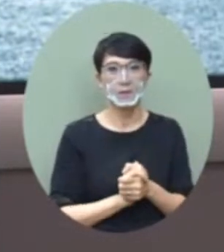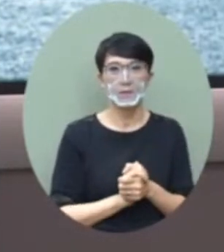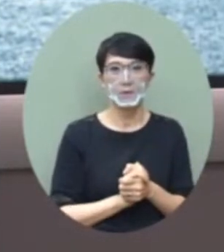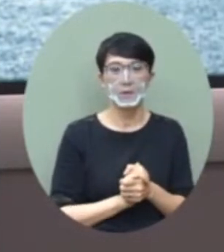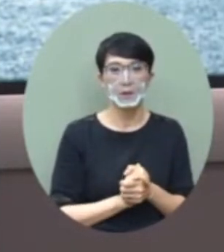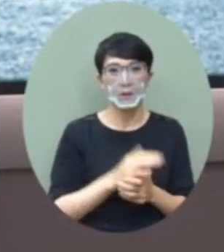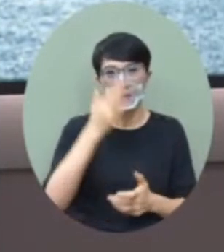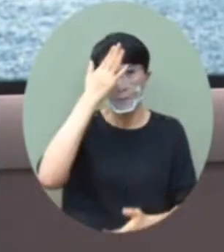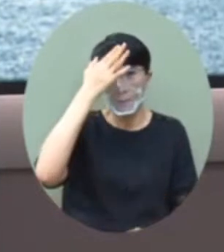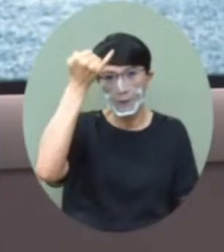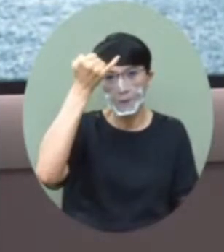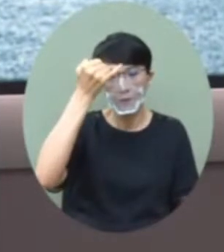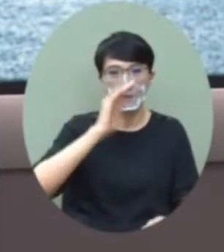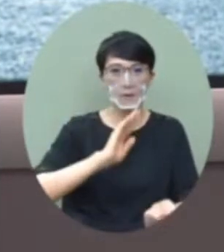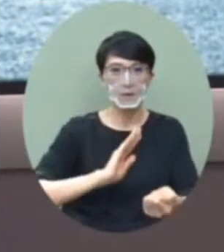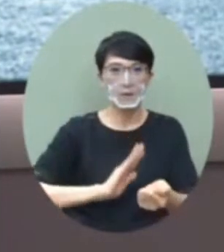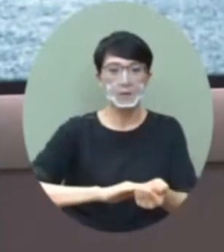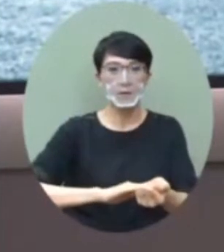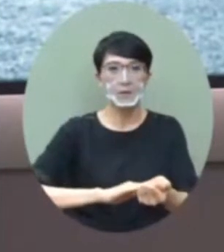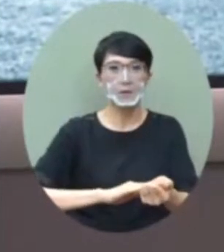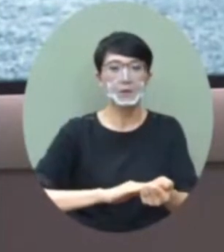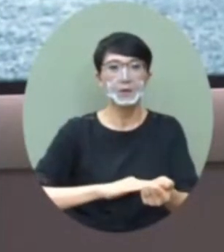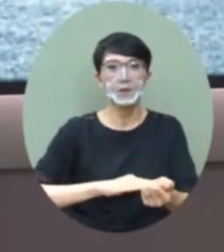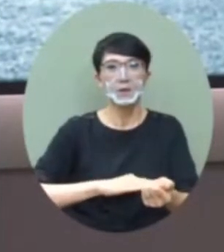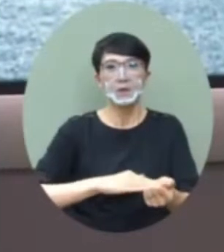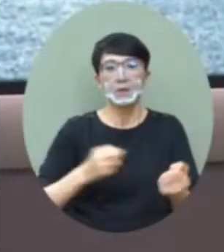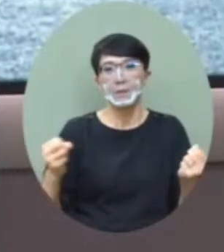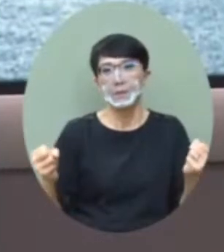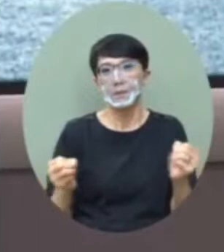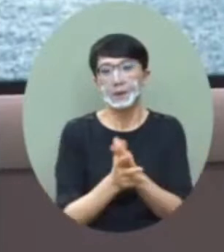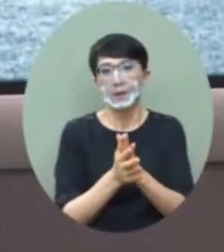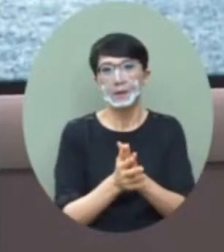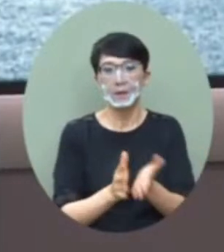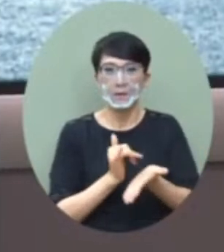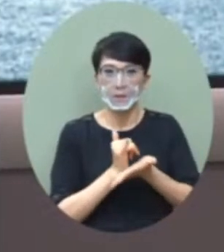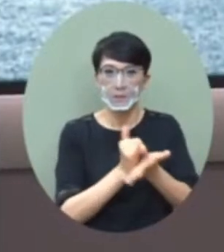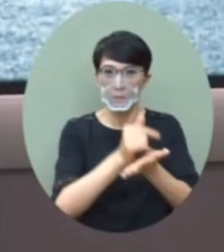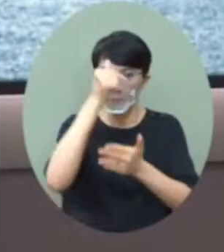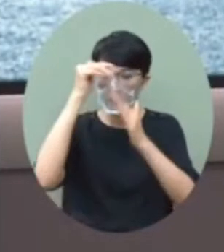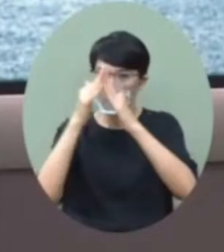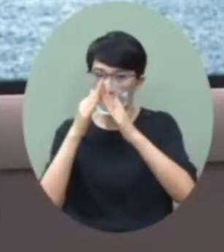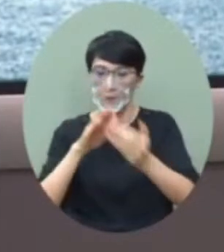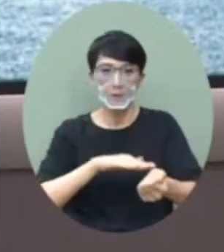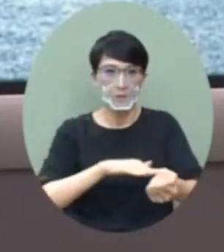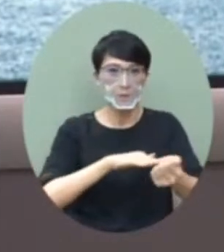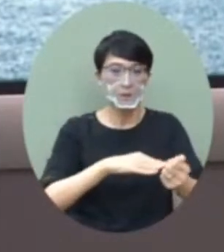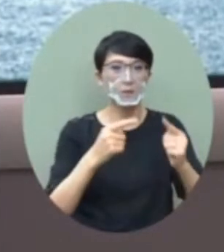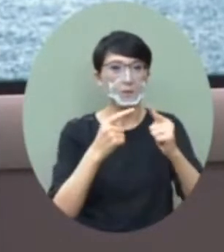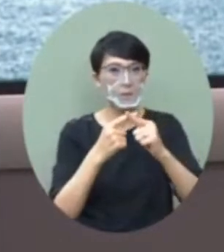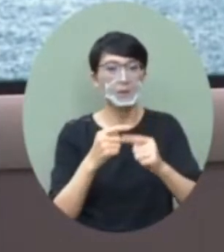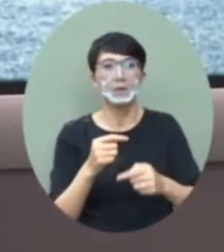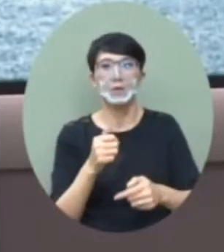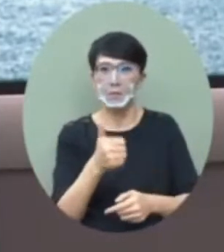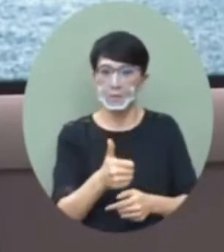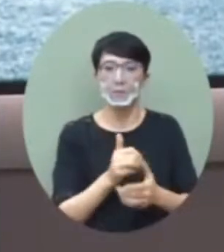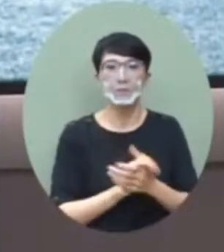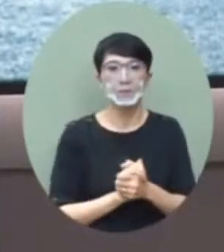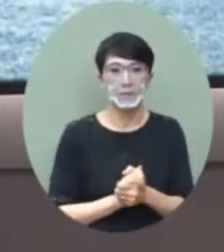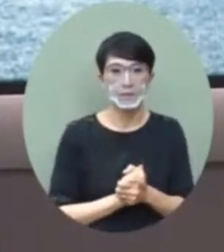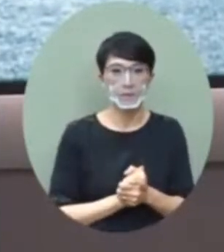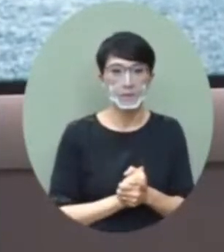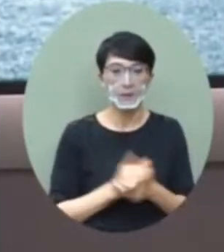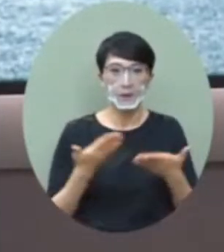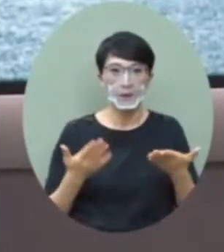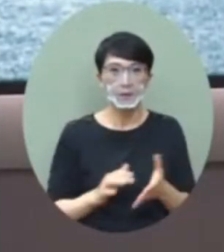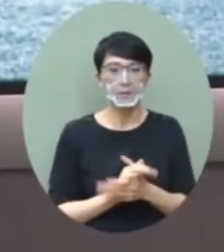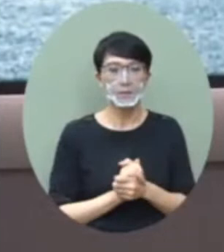In terms of reverse isolation, and other facilities are being provided for our elderly